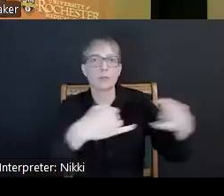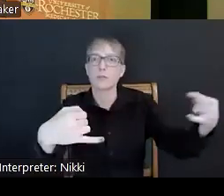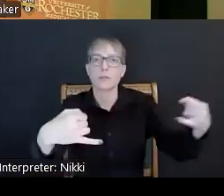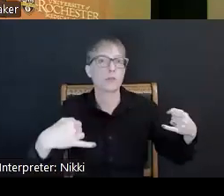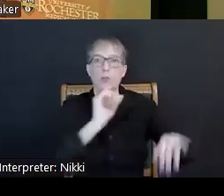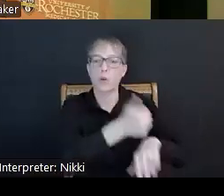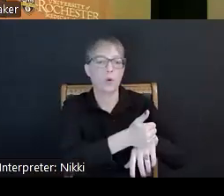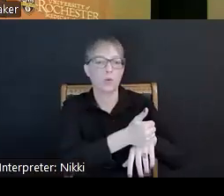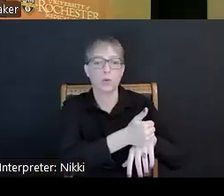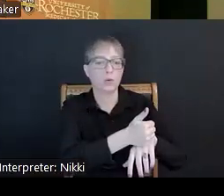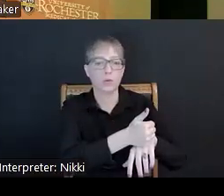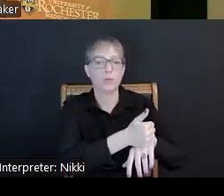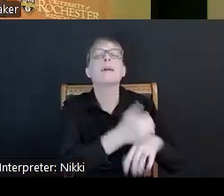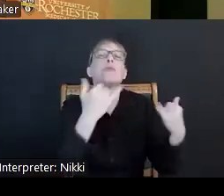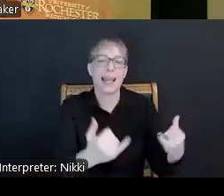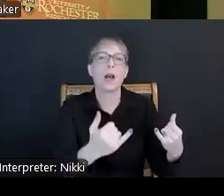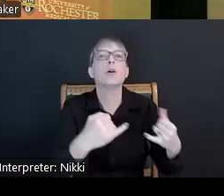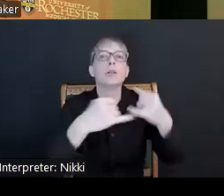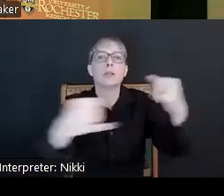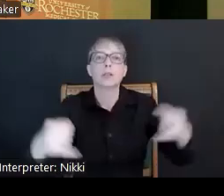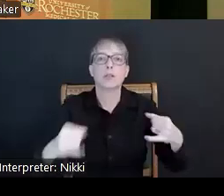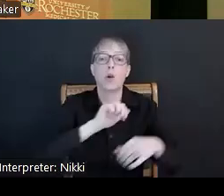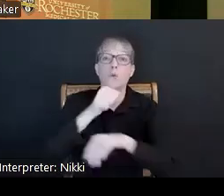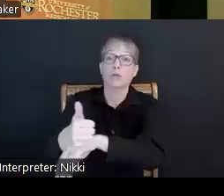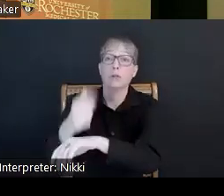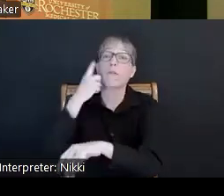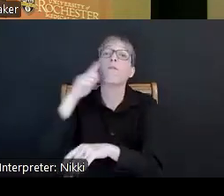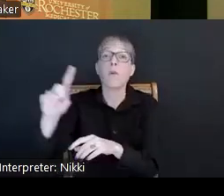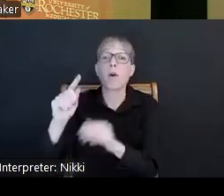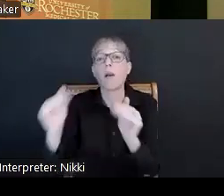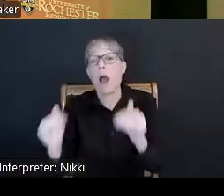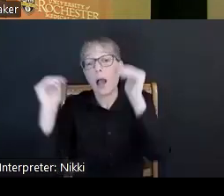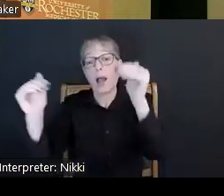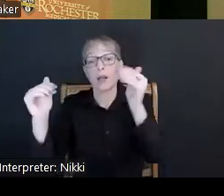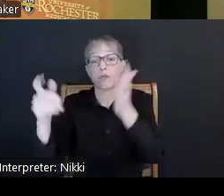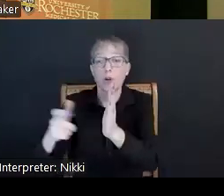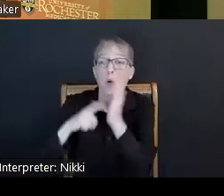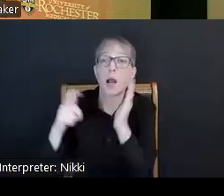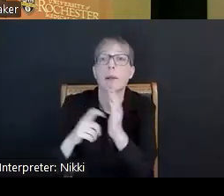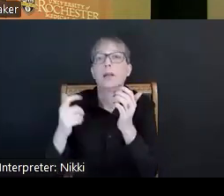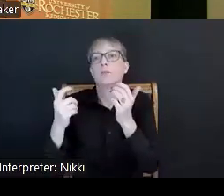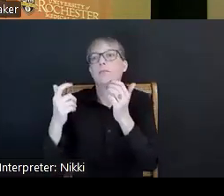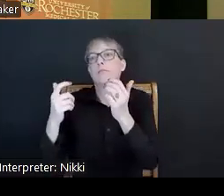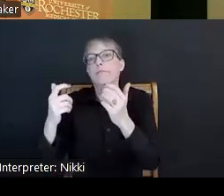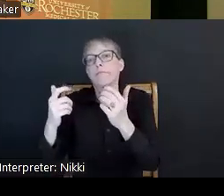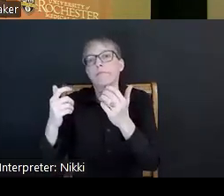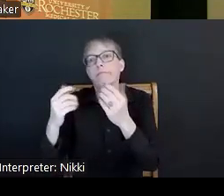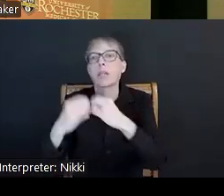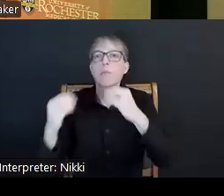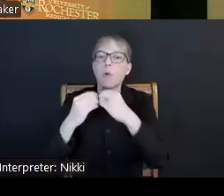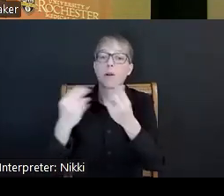higher land lot requirements and higher house size requirements. This makes